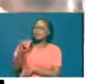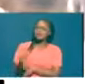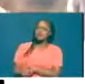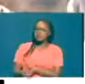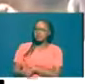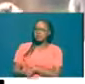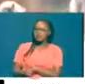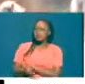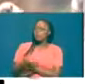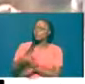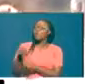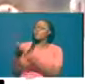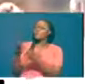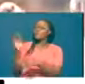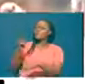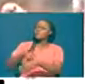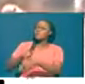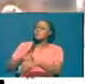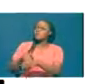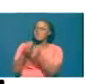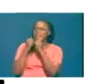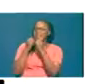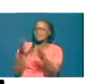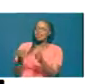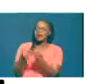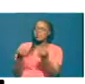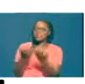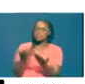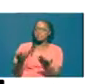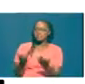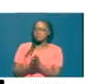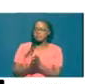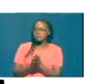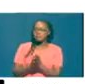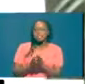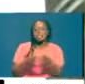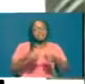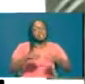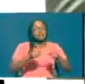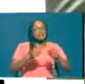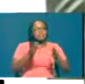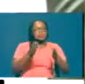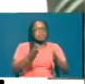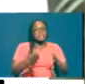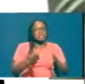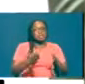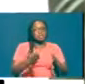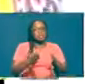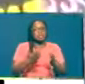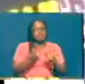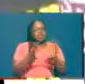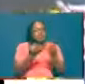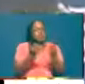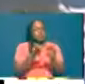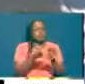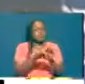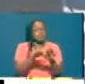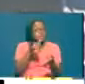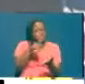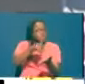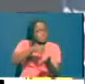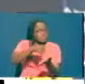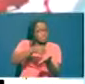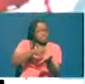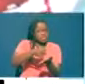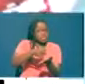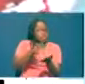nne so far, hakuna kitu imefanyika. The motorcycle riders were accompanied by family members of the four slain